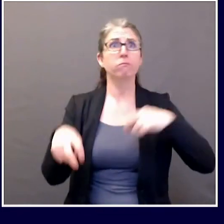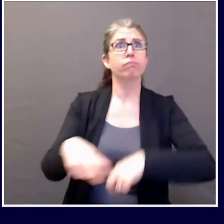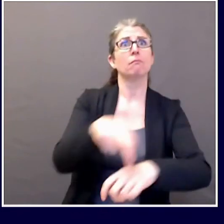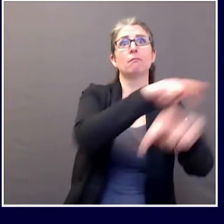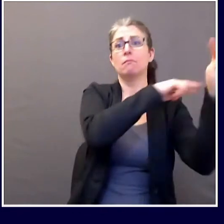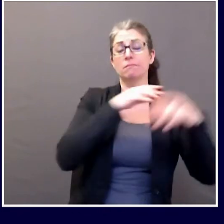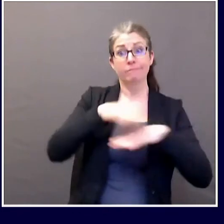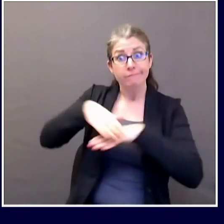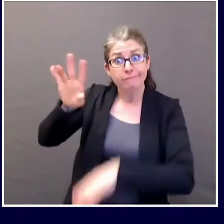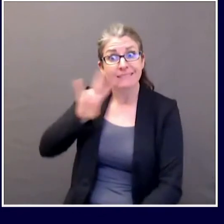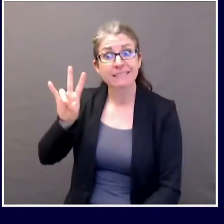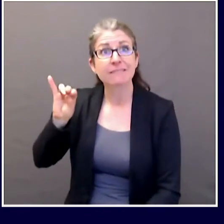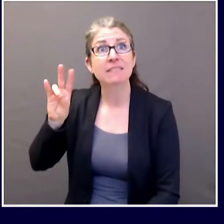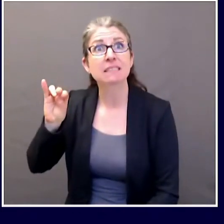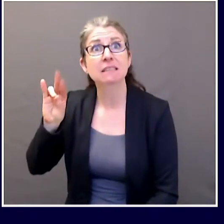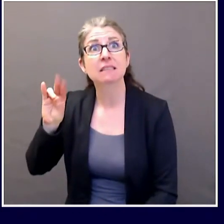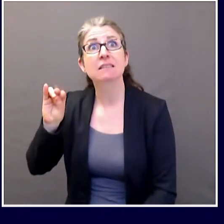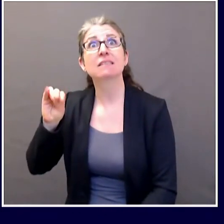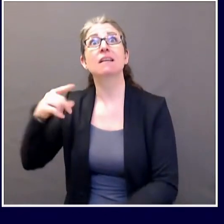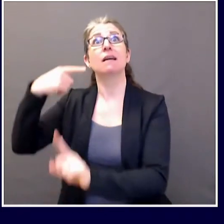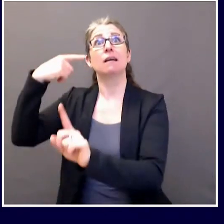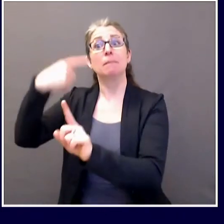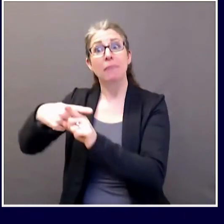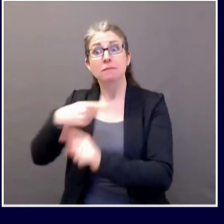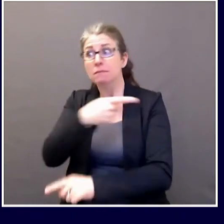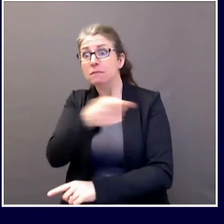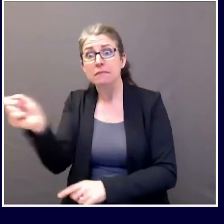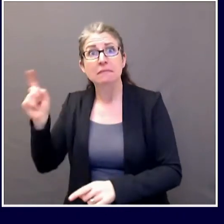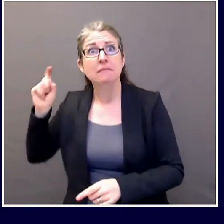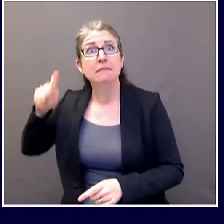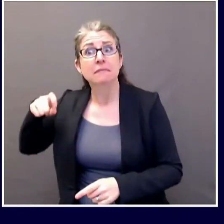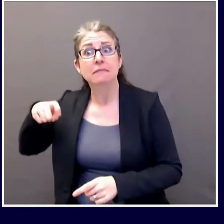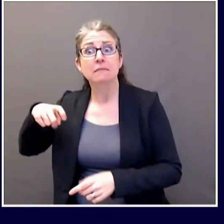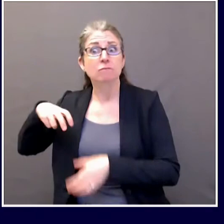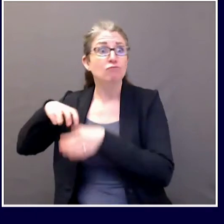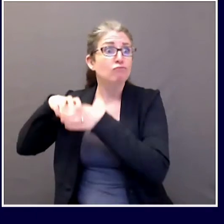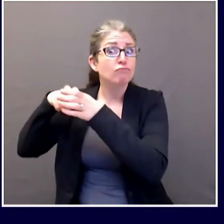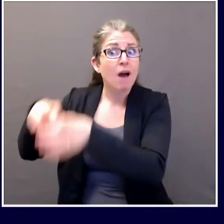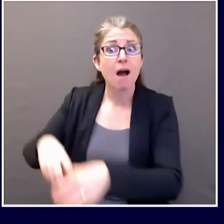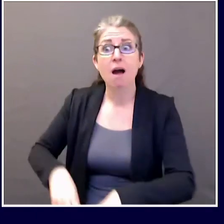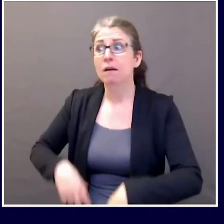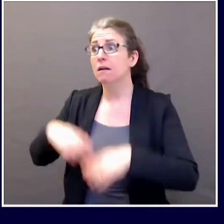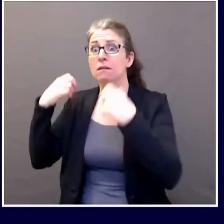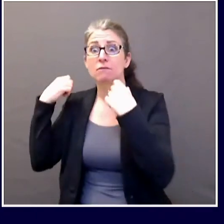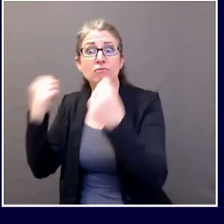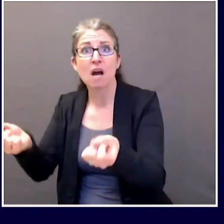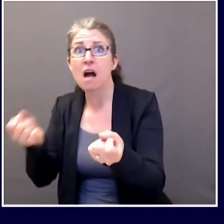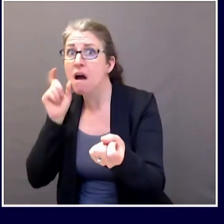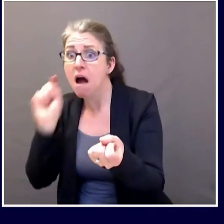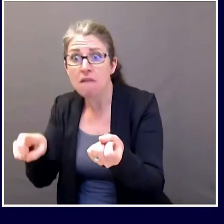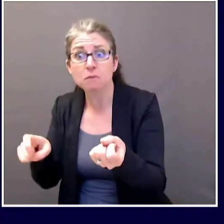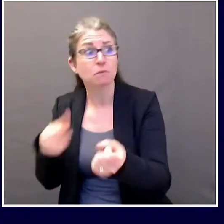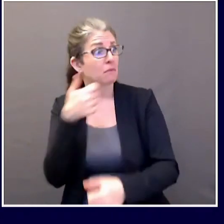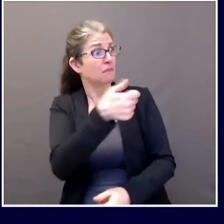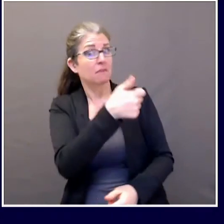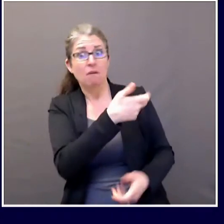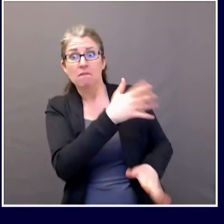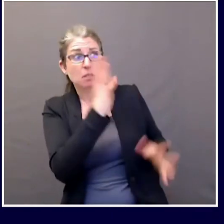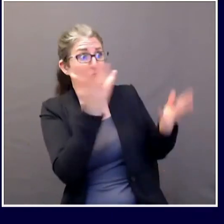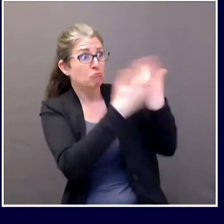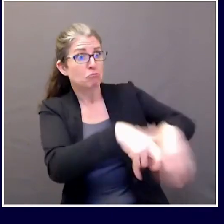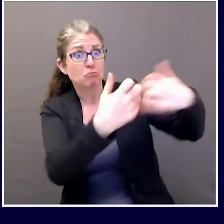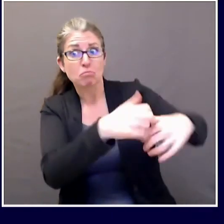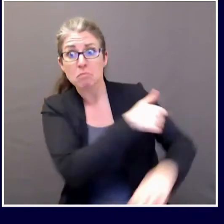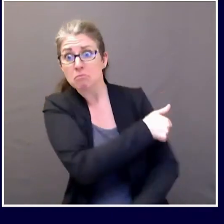is available to you, please schedule your appointment now. In particular, slots are open and